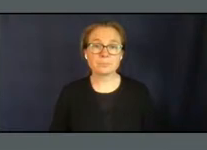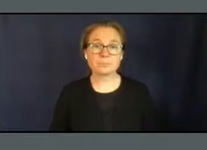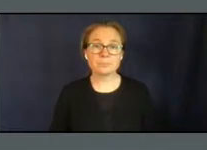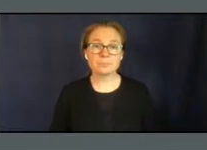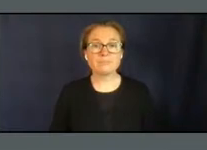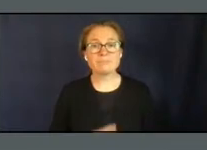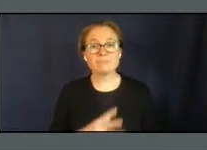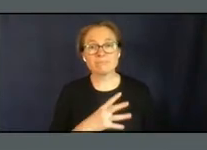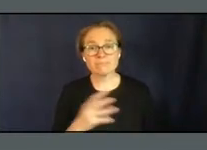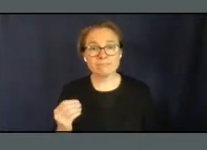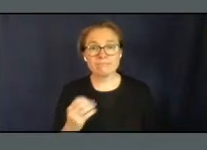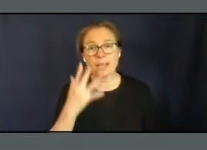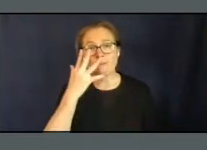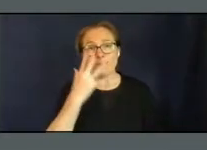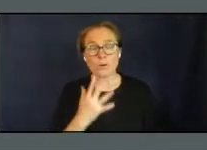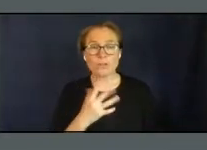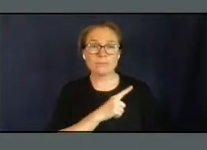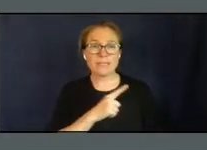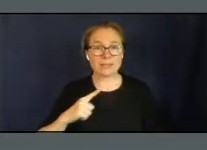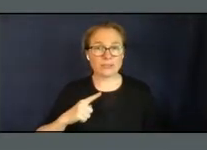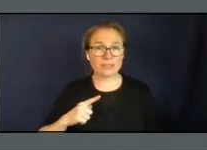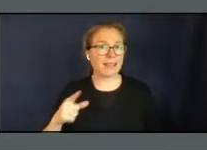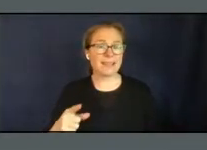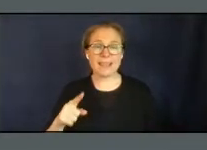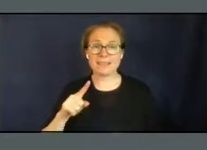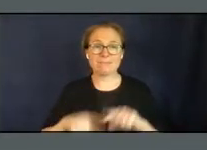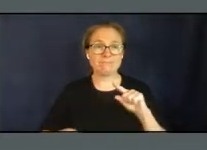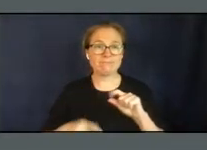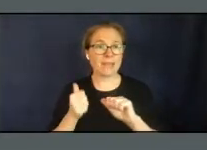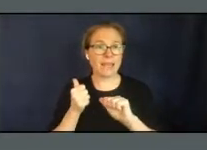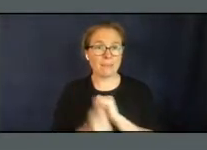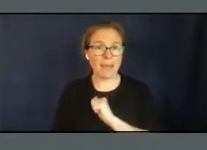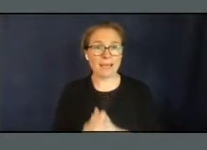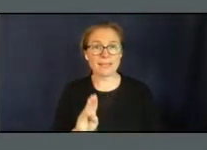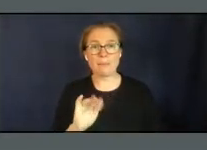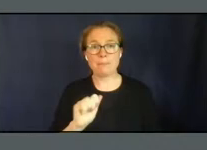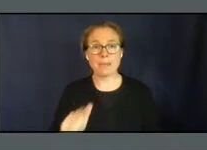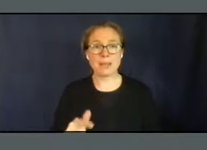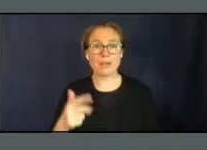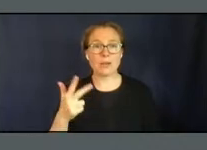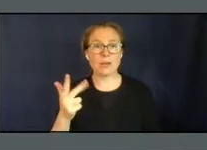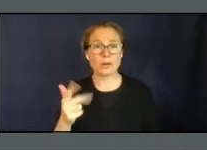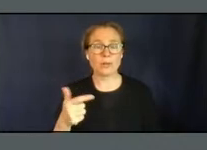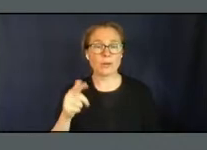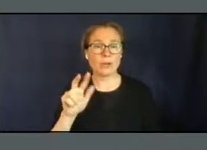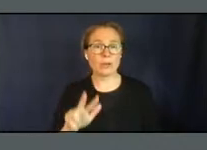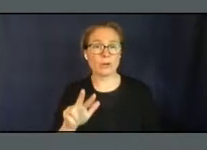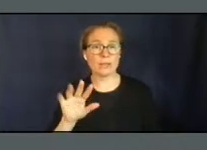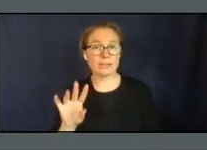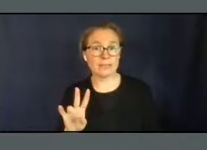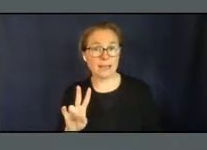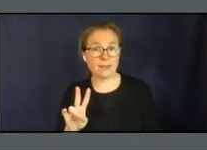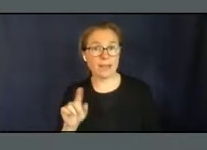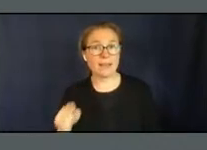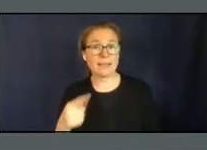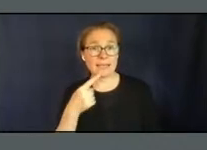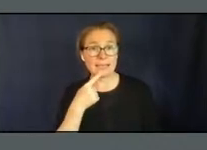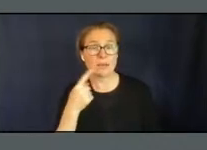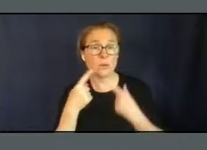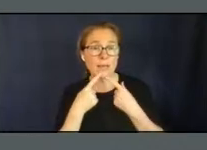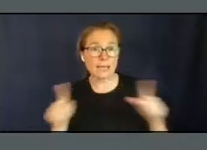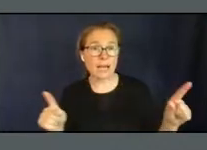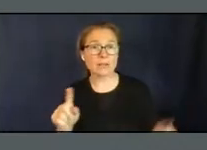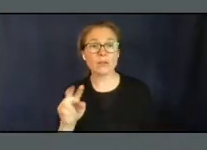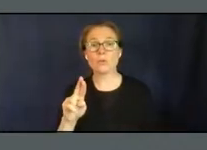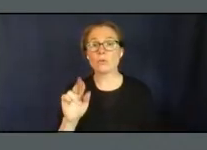that the legislature was unable to pass Bill 2337, which declared that racism is a public health